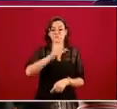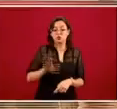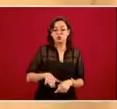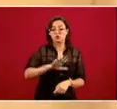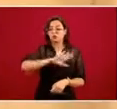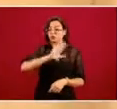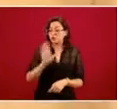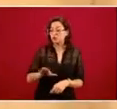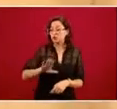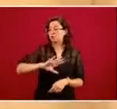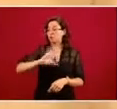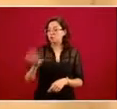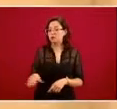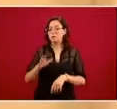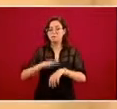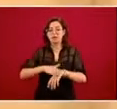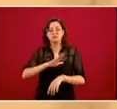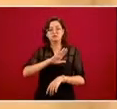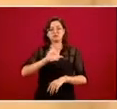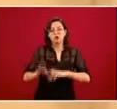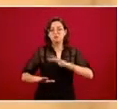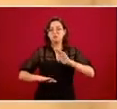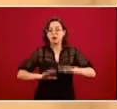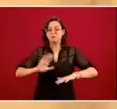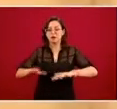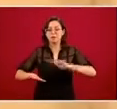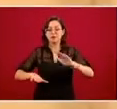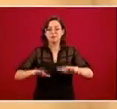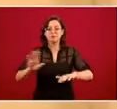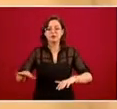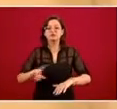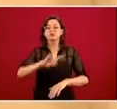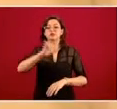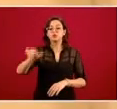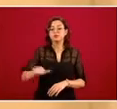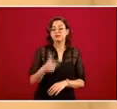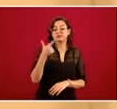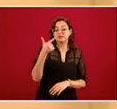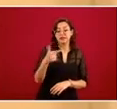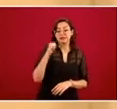the beginning the epidemic started, and then